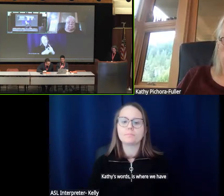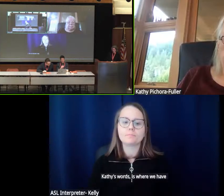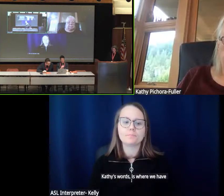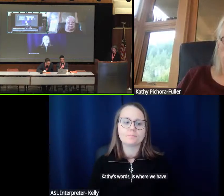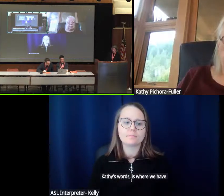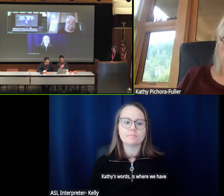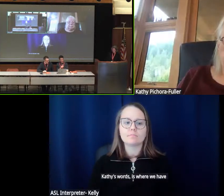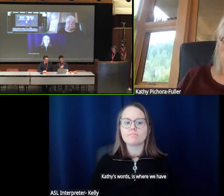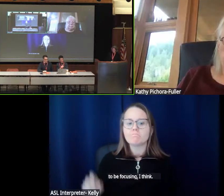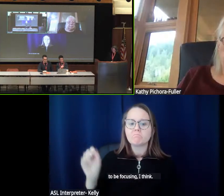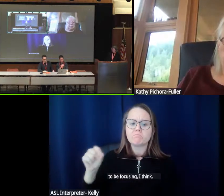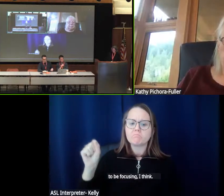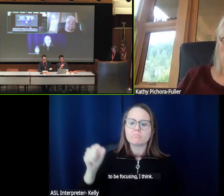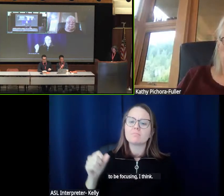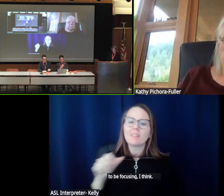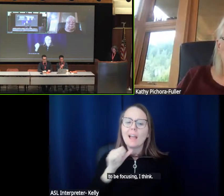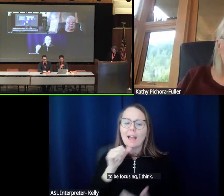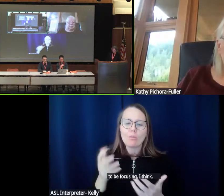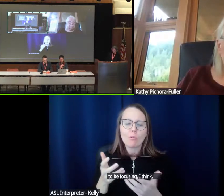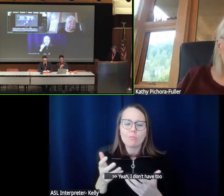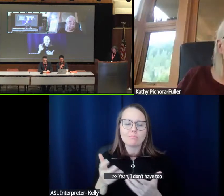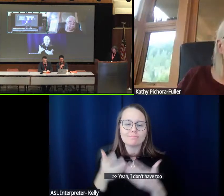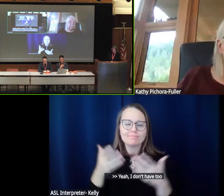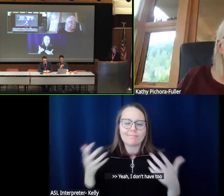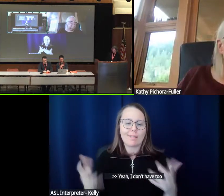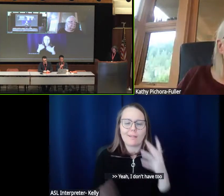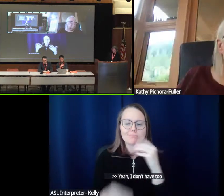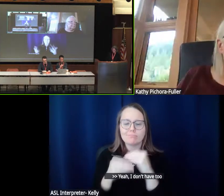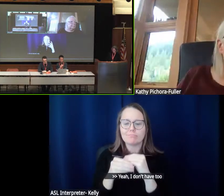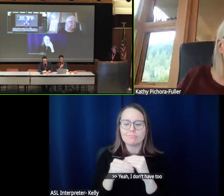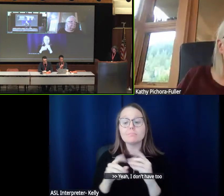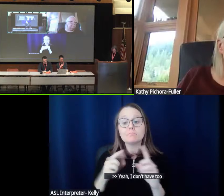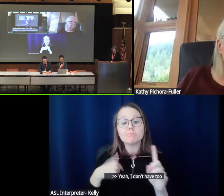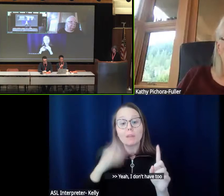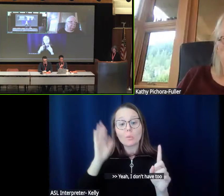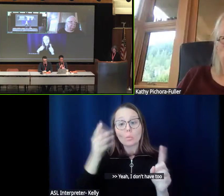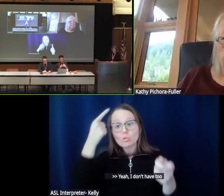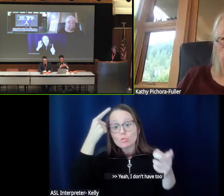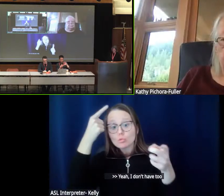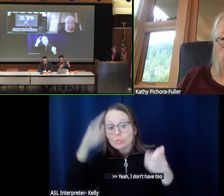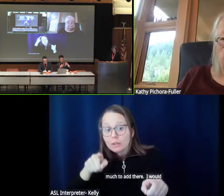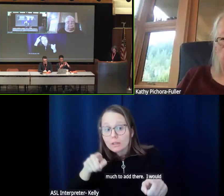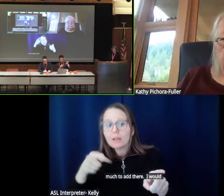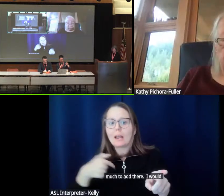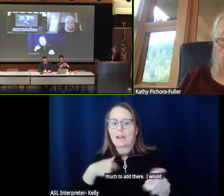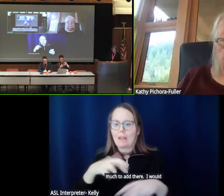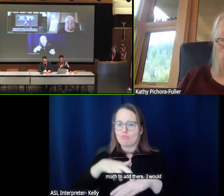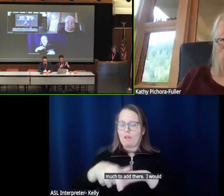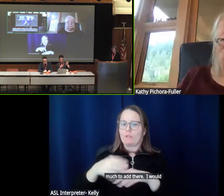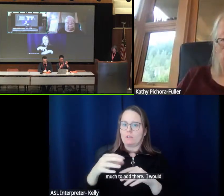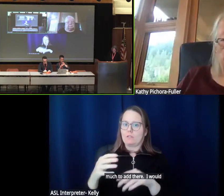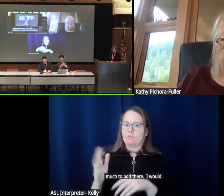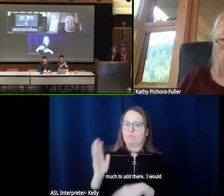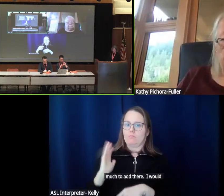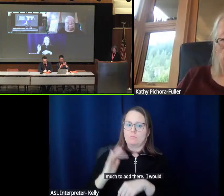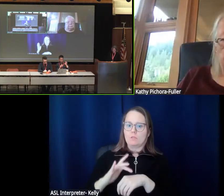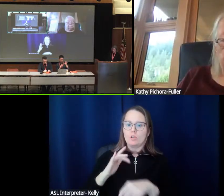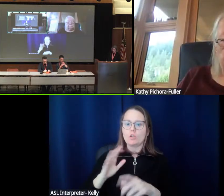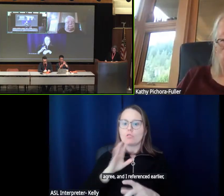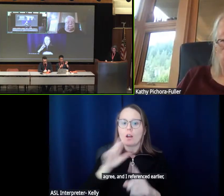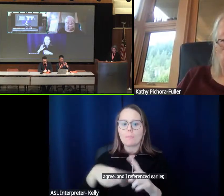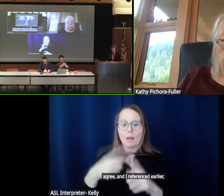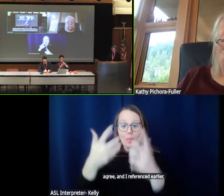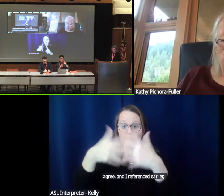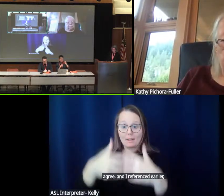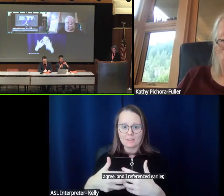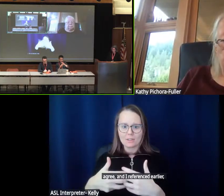Yeah, I don't have too much to add there. I would agree, and I referenced that earlier when we were talking about the mechanistic part, that I don't think